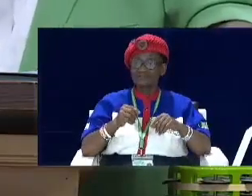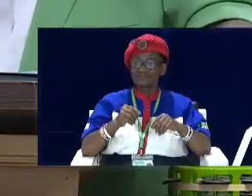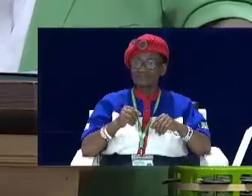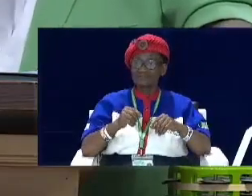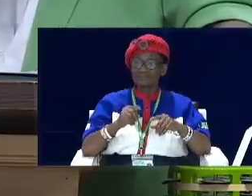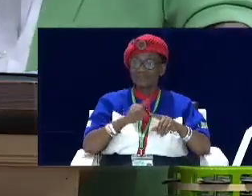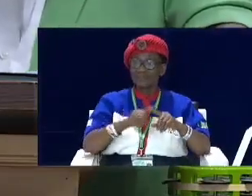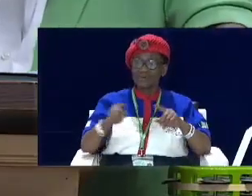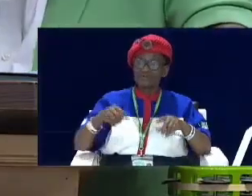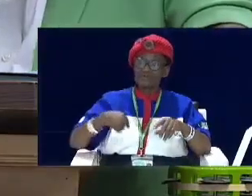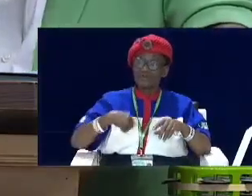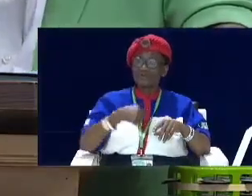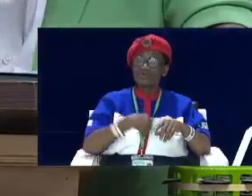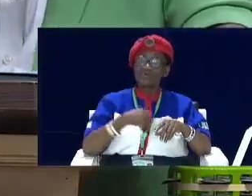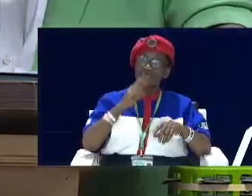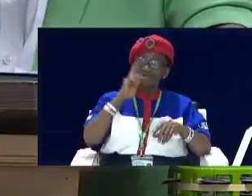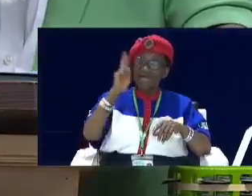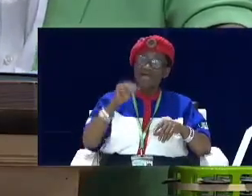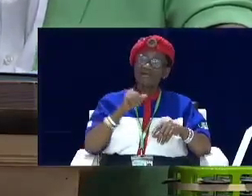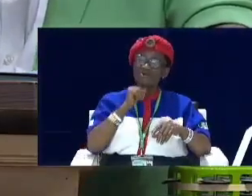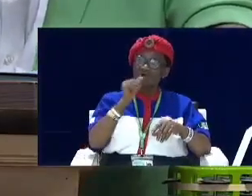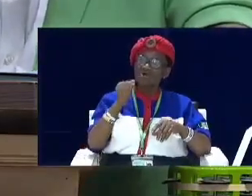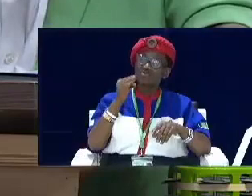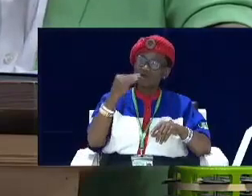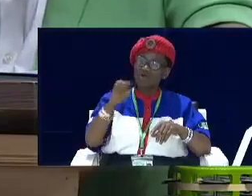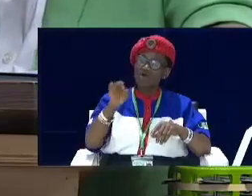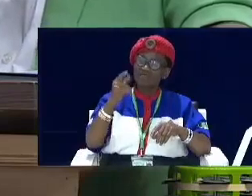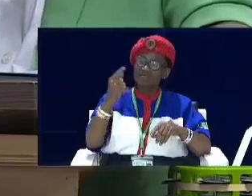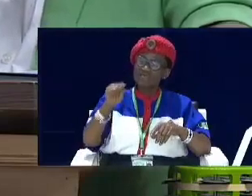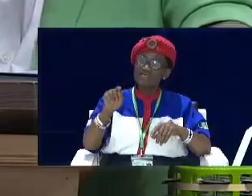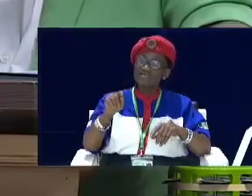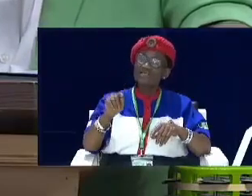But we are not of the same class.